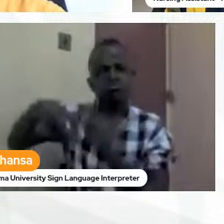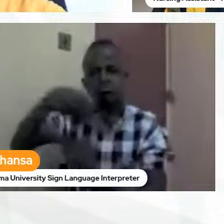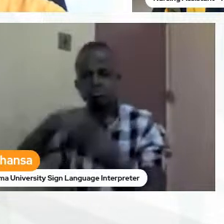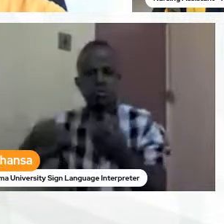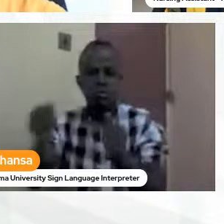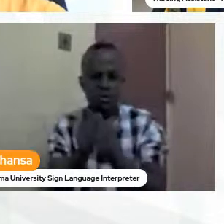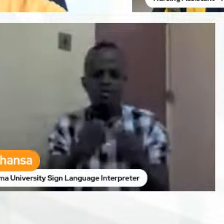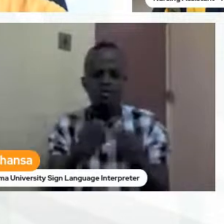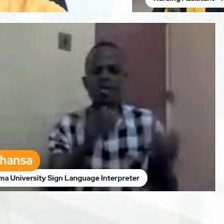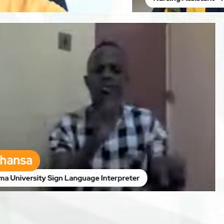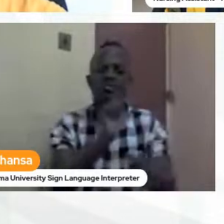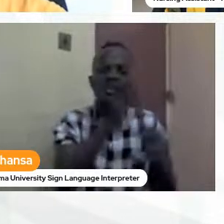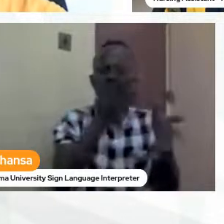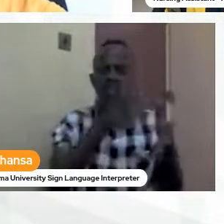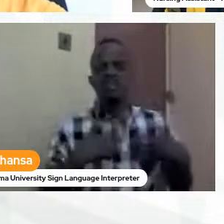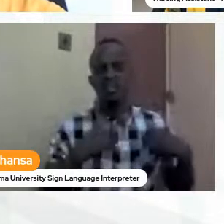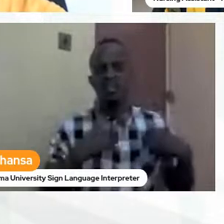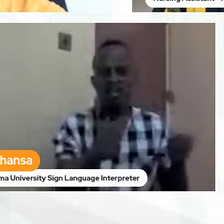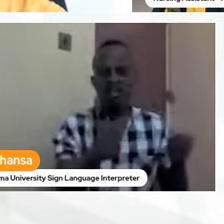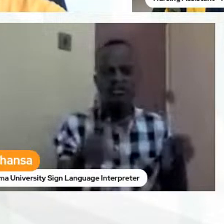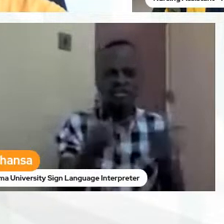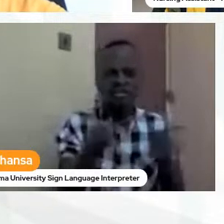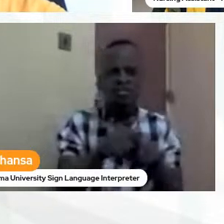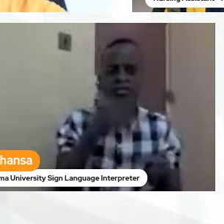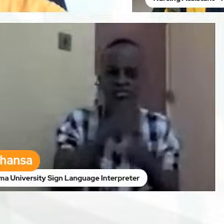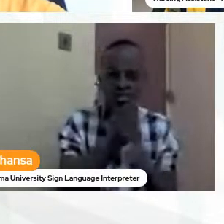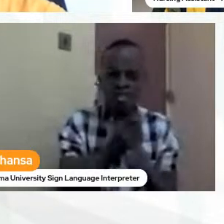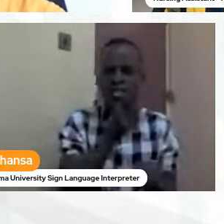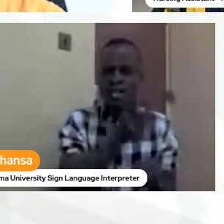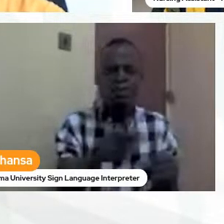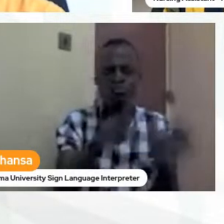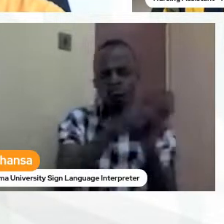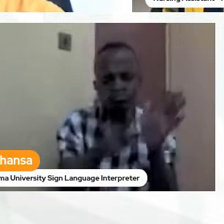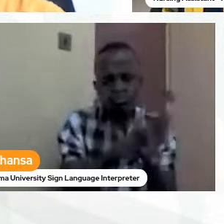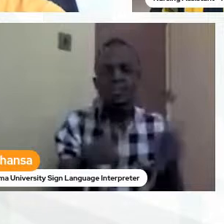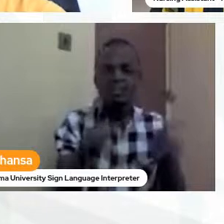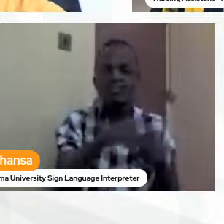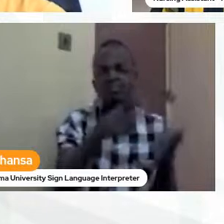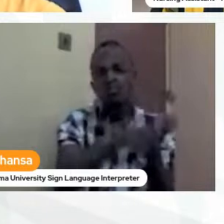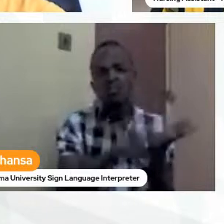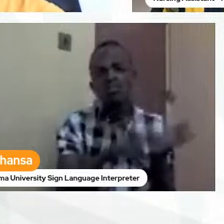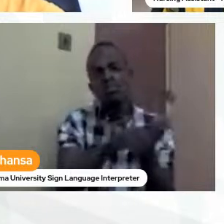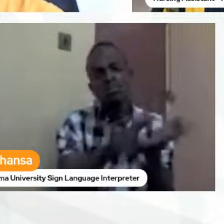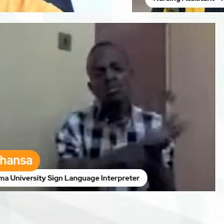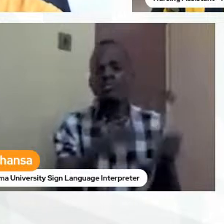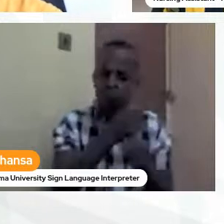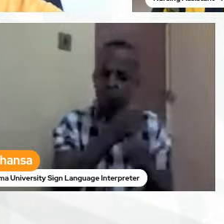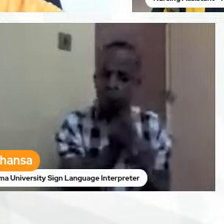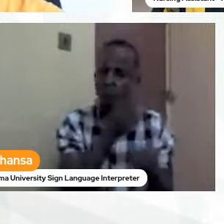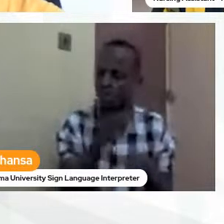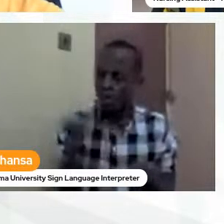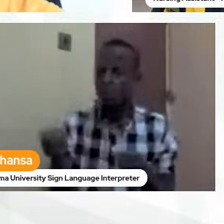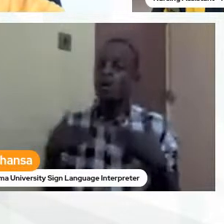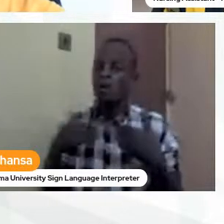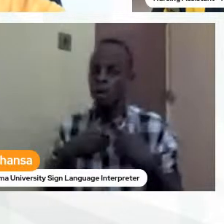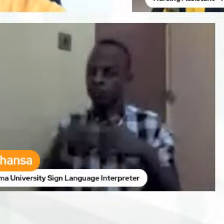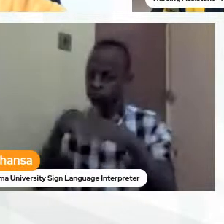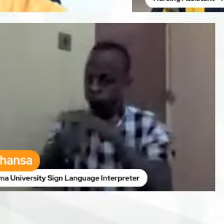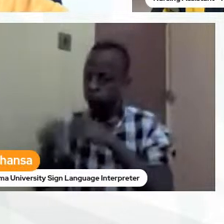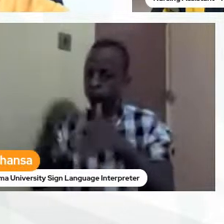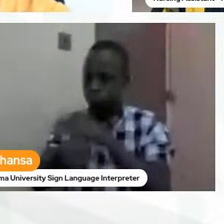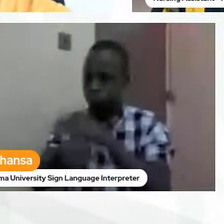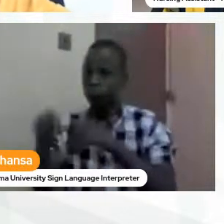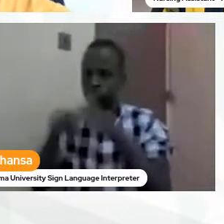people that come up with policies and laws that give a pathway for adolescents to be able to provide